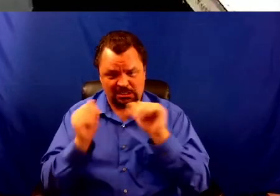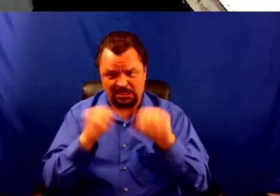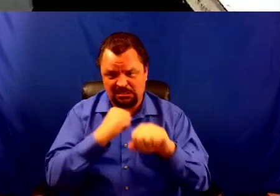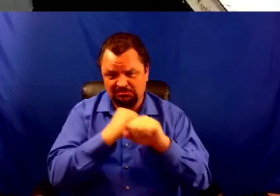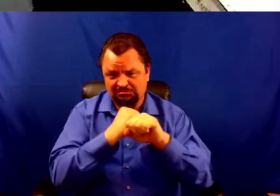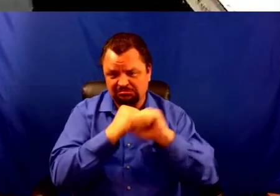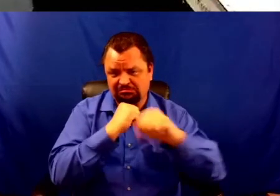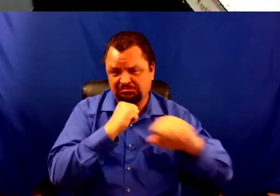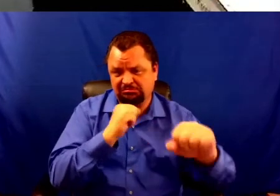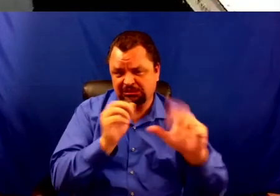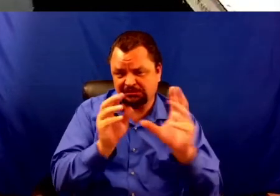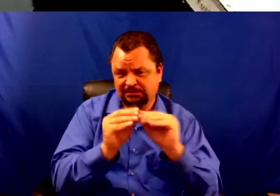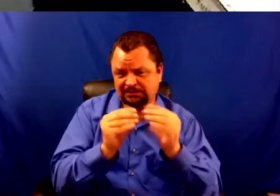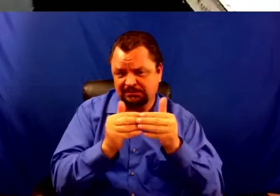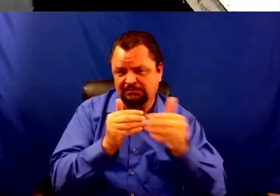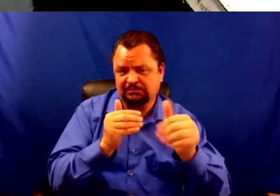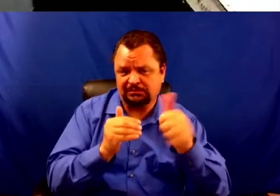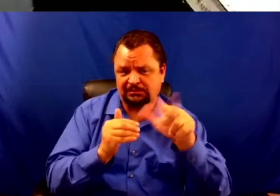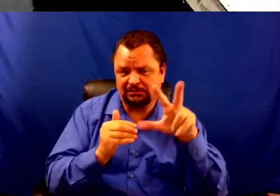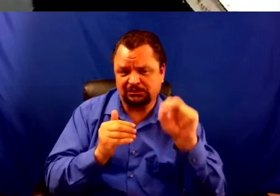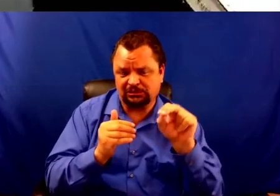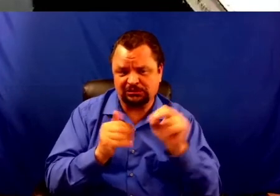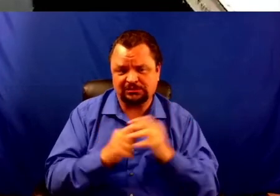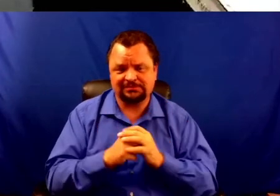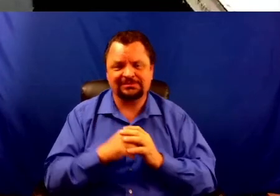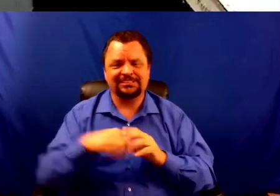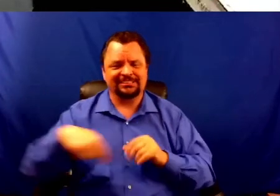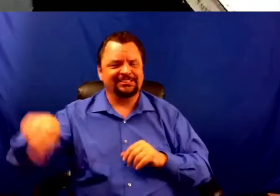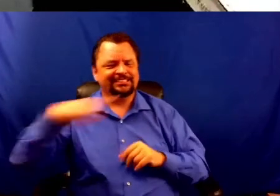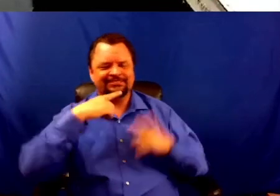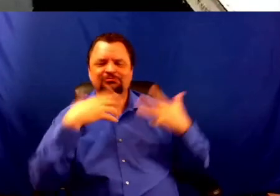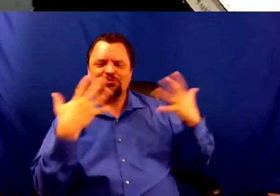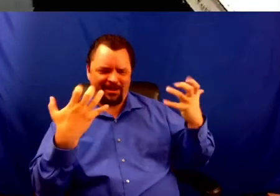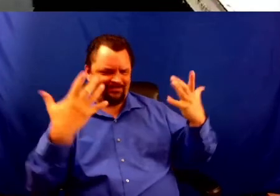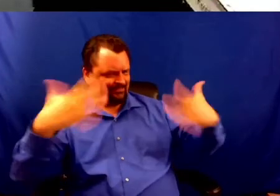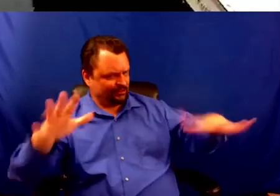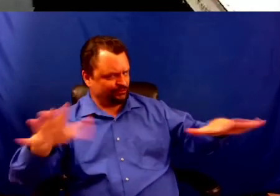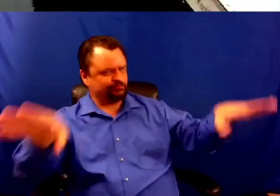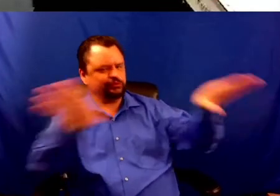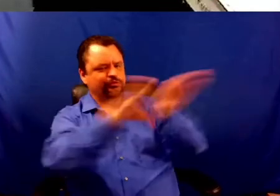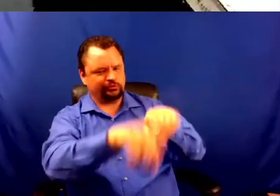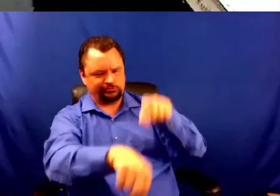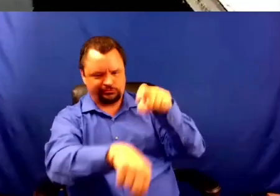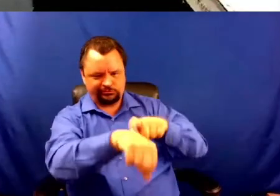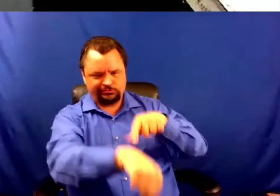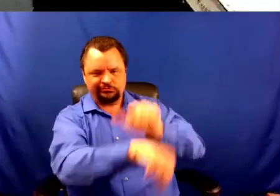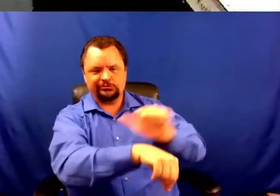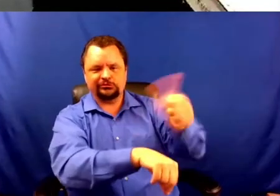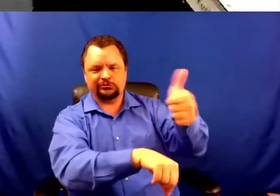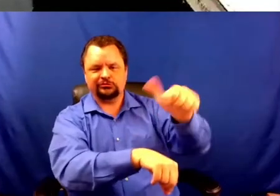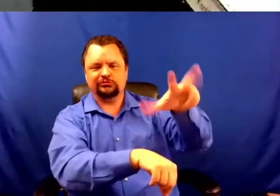time period? We like to be able to tie this up at 10:30 because we know that board members have